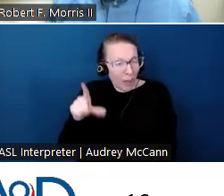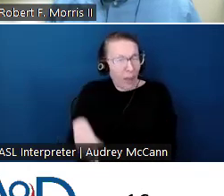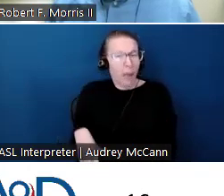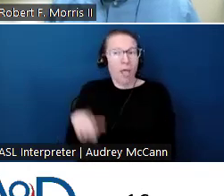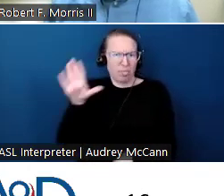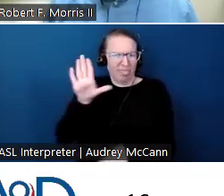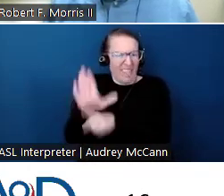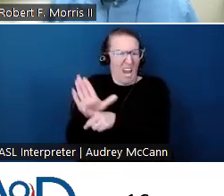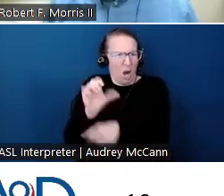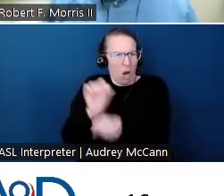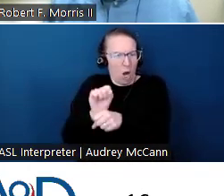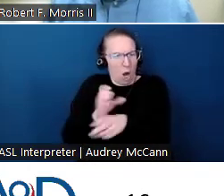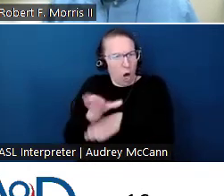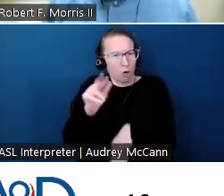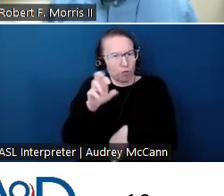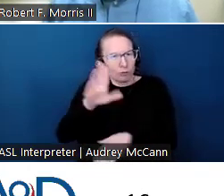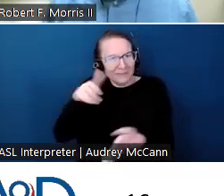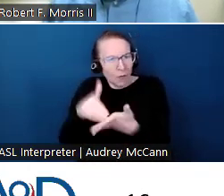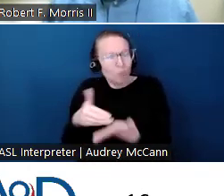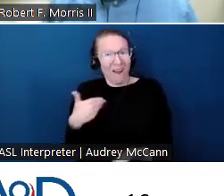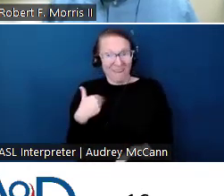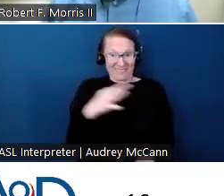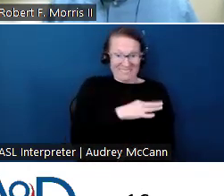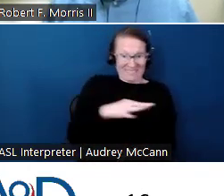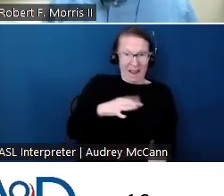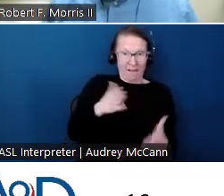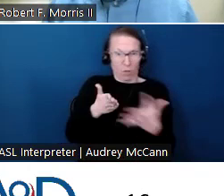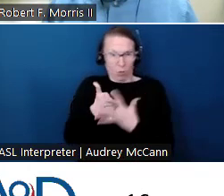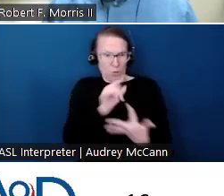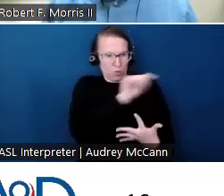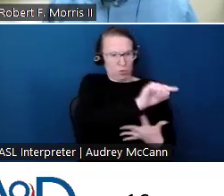have some staff through multiple of these entities